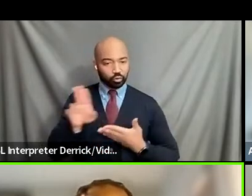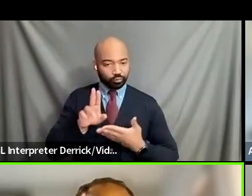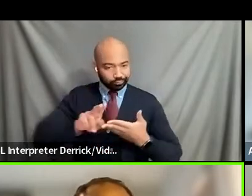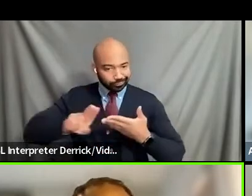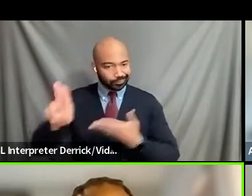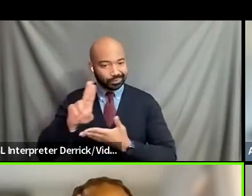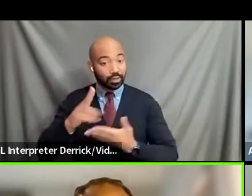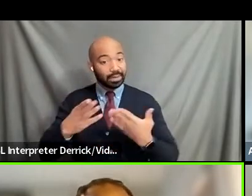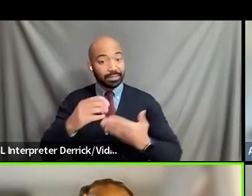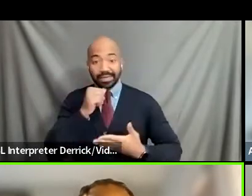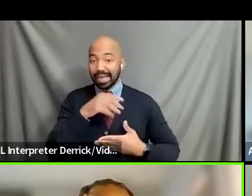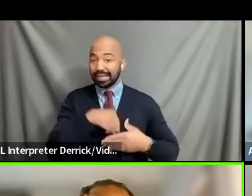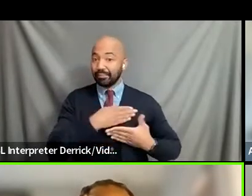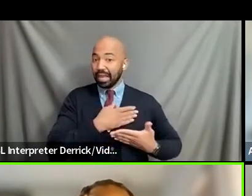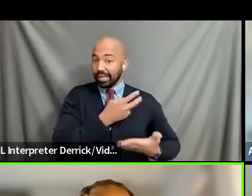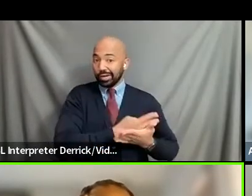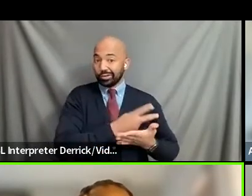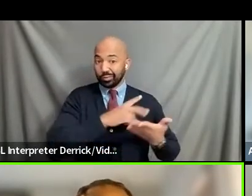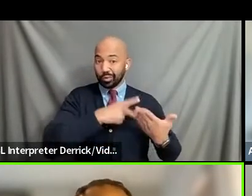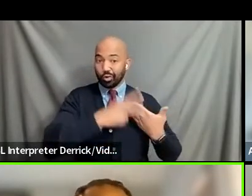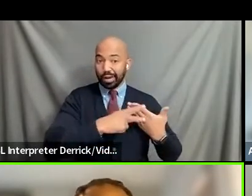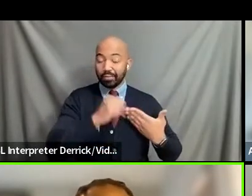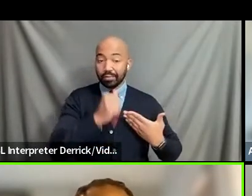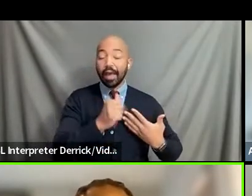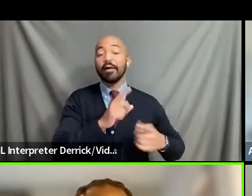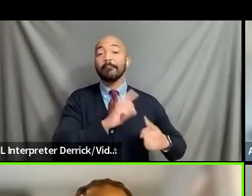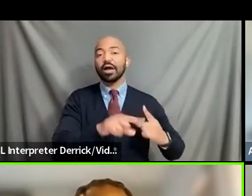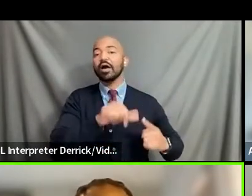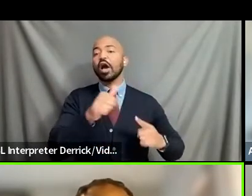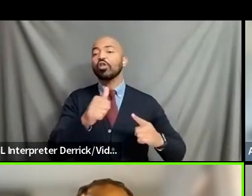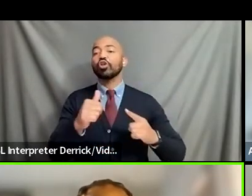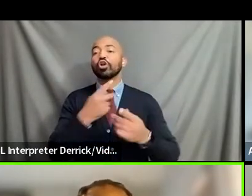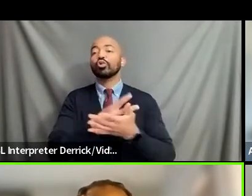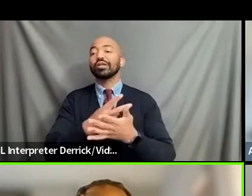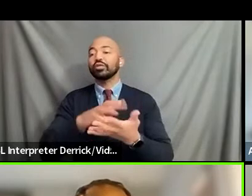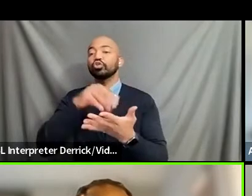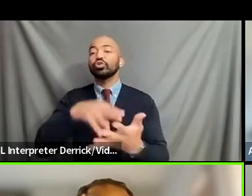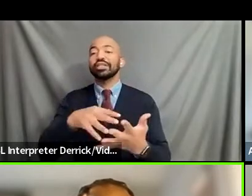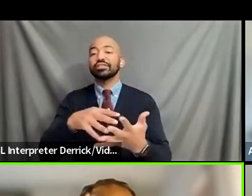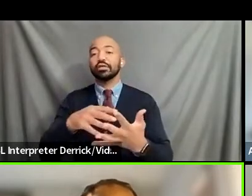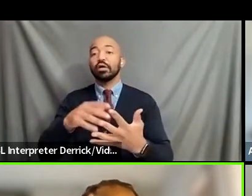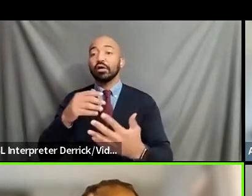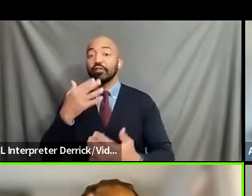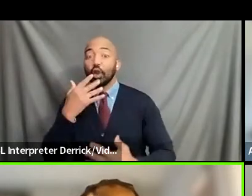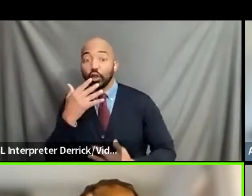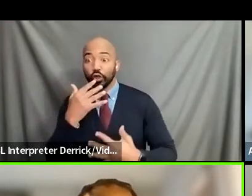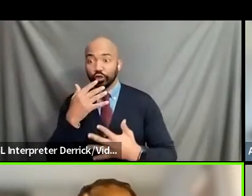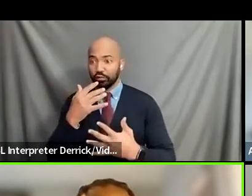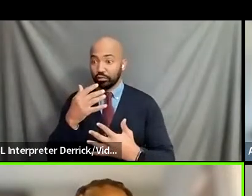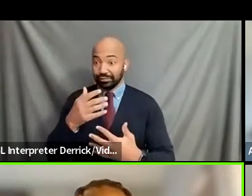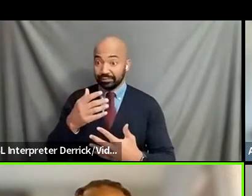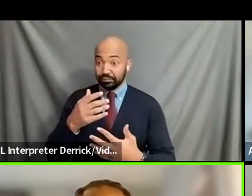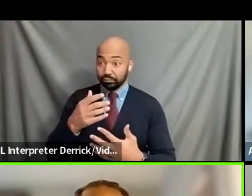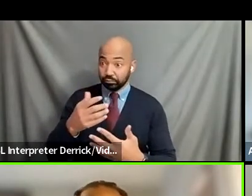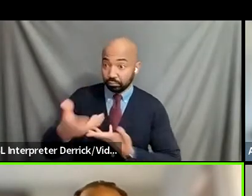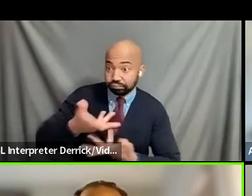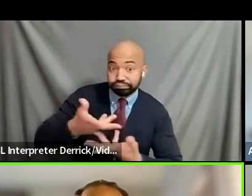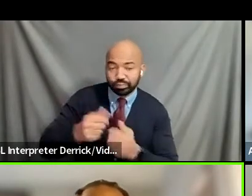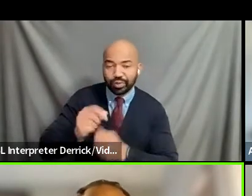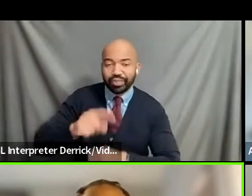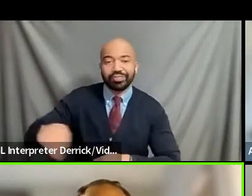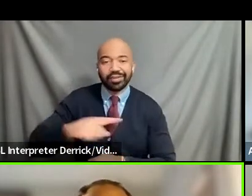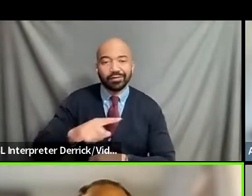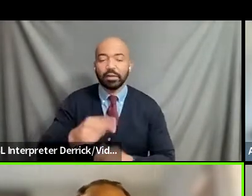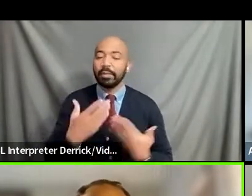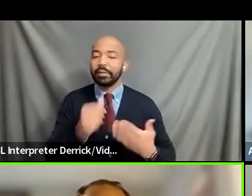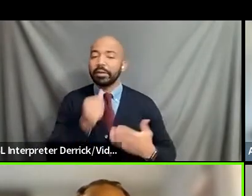my graduate program, but finding other graduate students of color just to interact with them. And then another challenge that